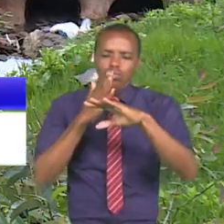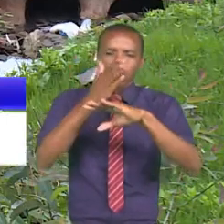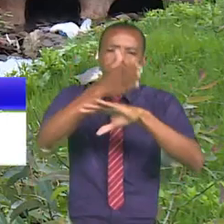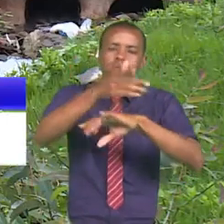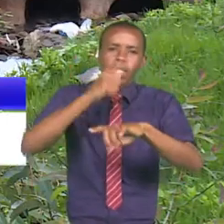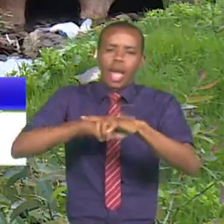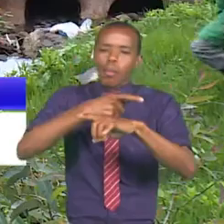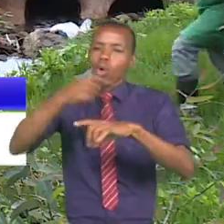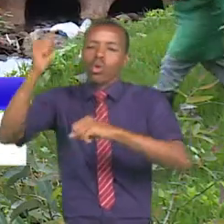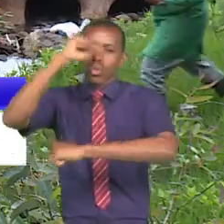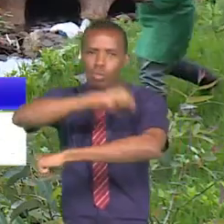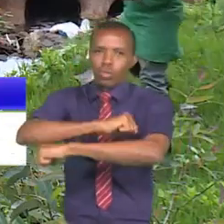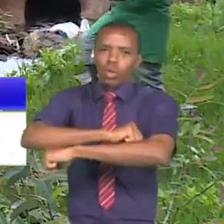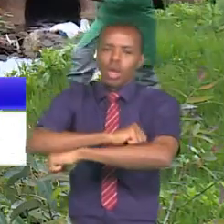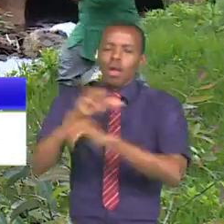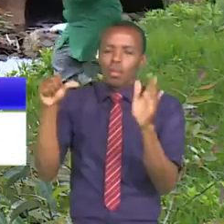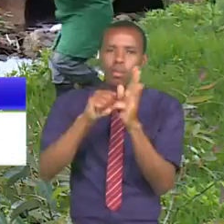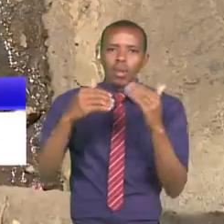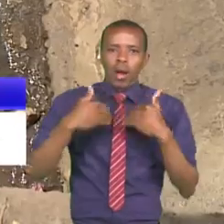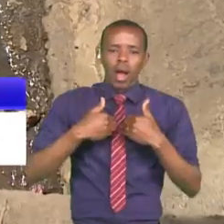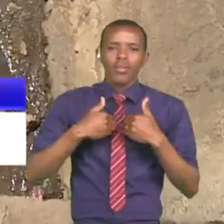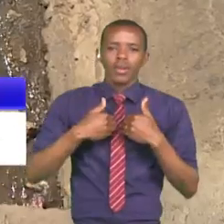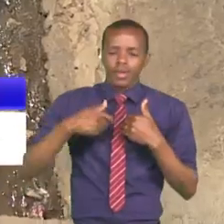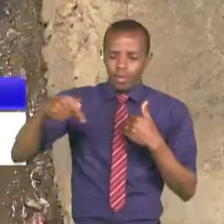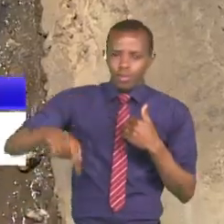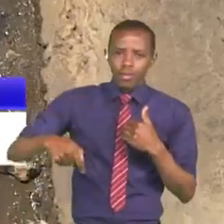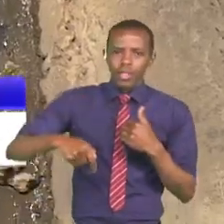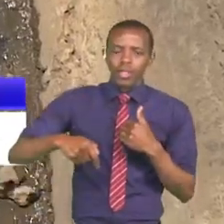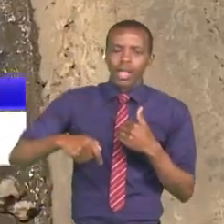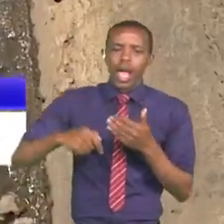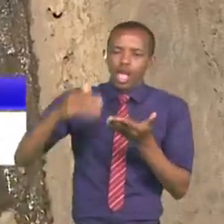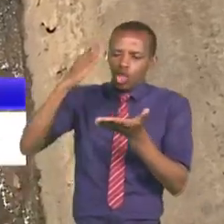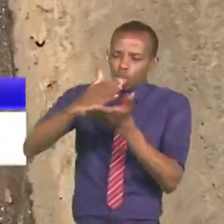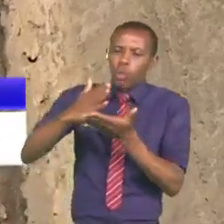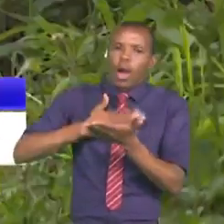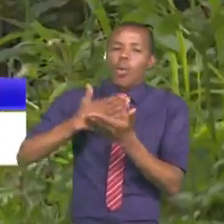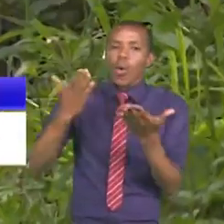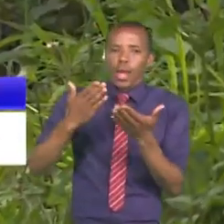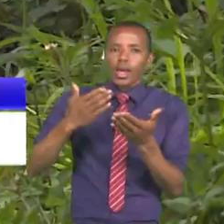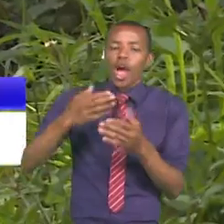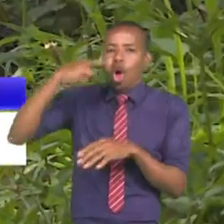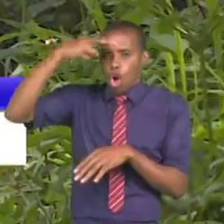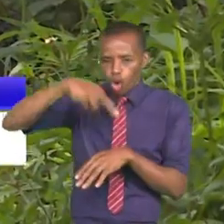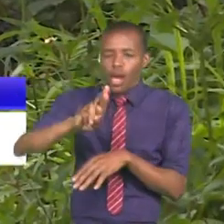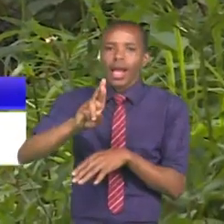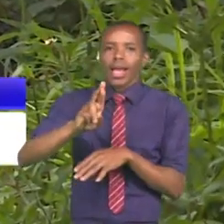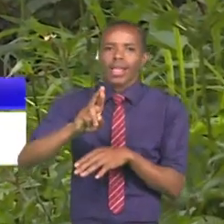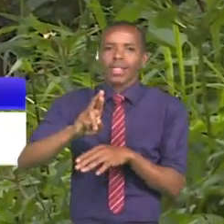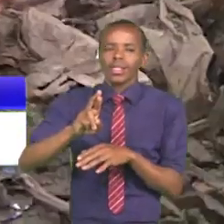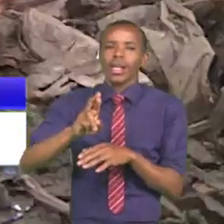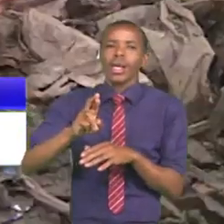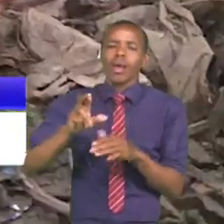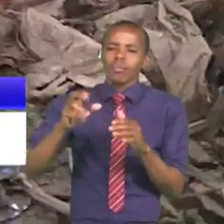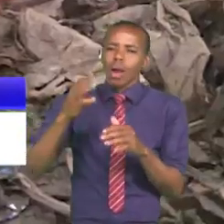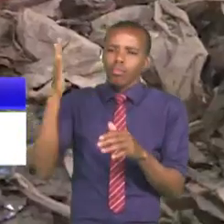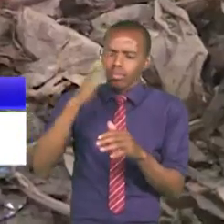shule, wanakuwa na shida sana ya miguu. Our next stop at Ongata Rongai, arguably the biggest polluter